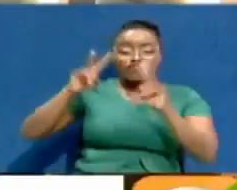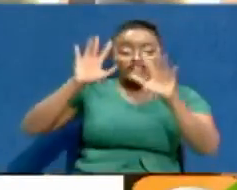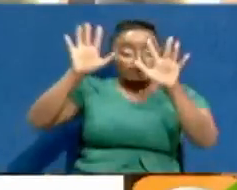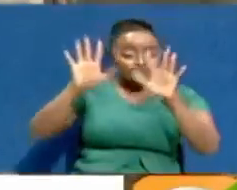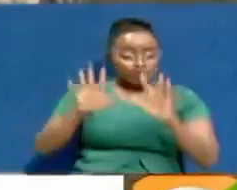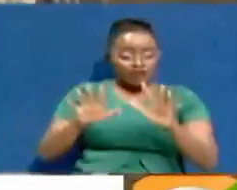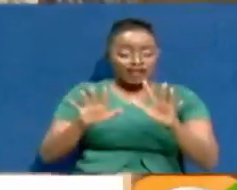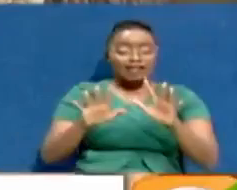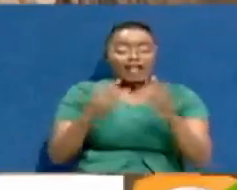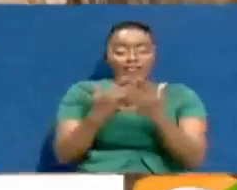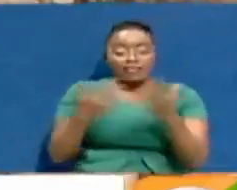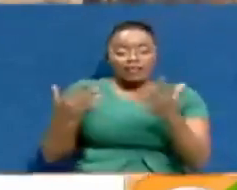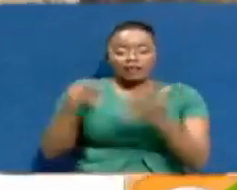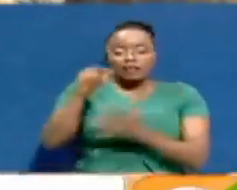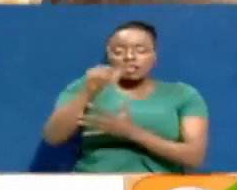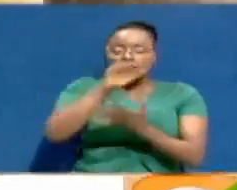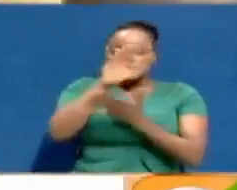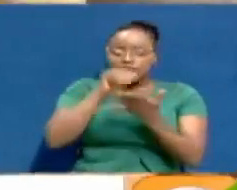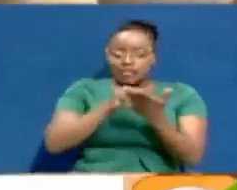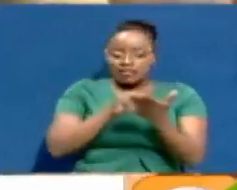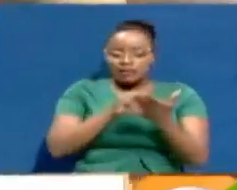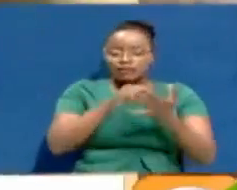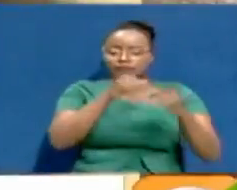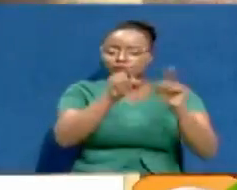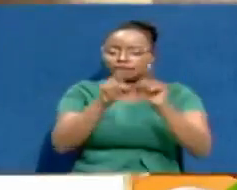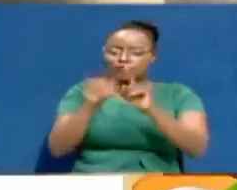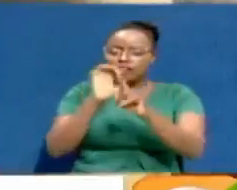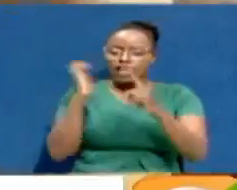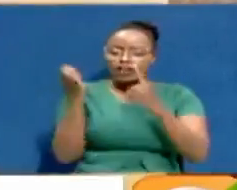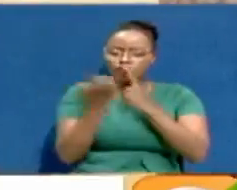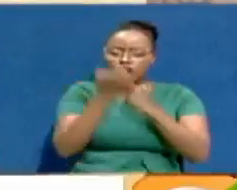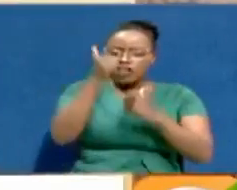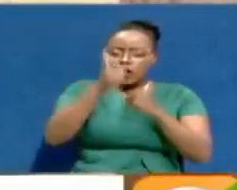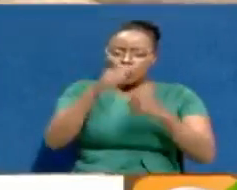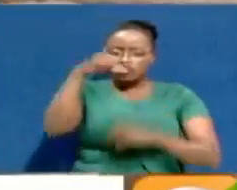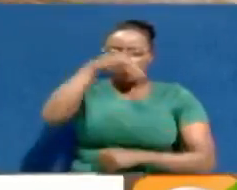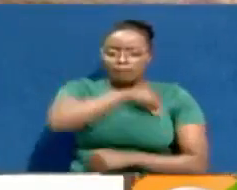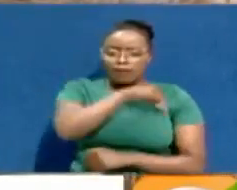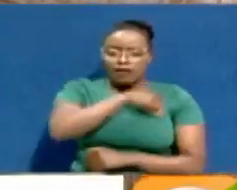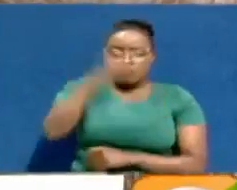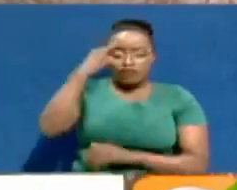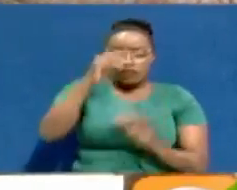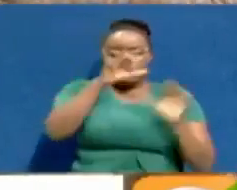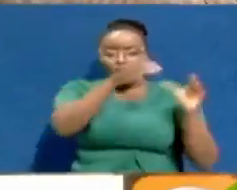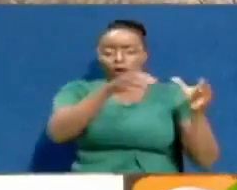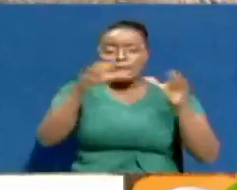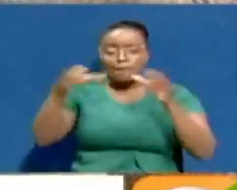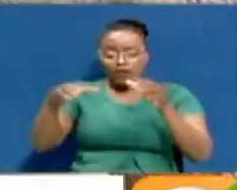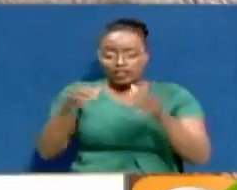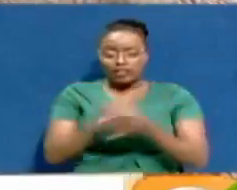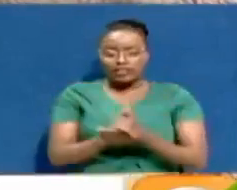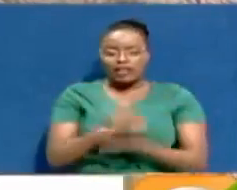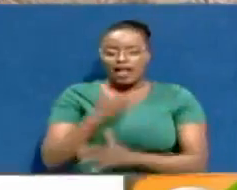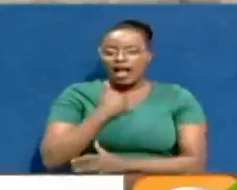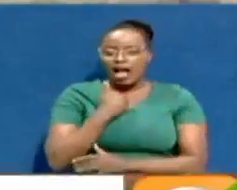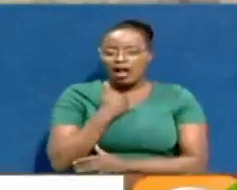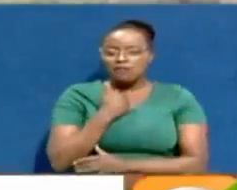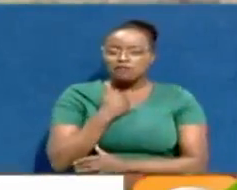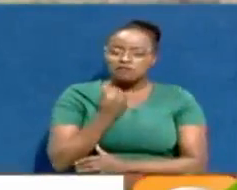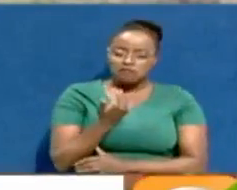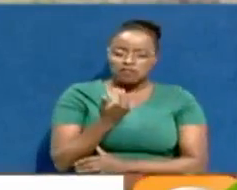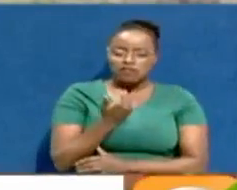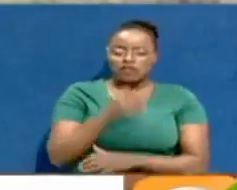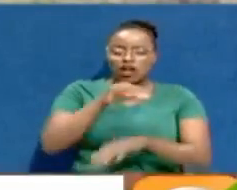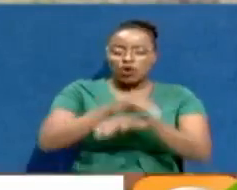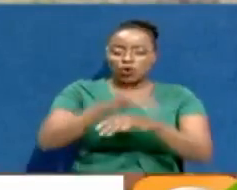of the sanctuary. It has also established an ecosystem that is mutually beneficial to the community. Tumeweza